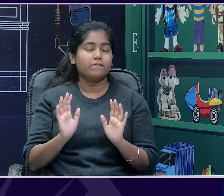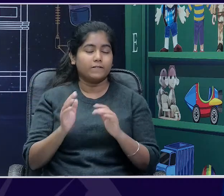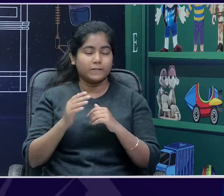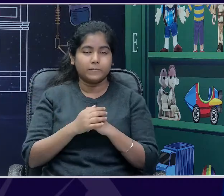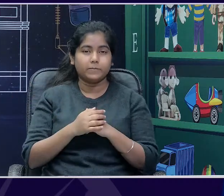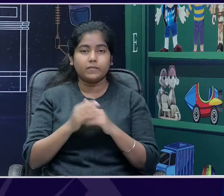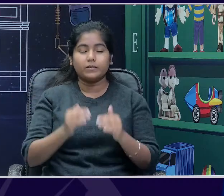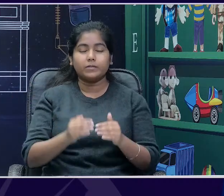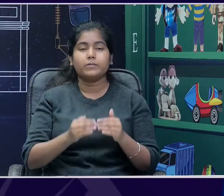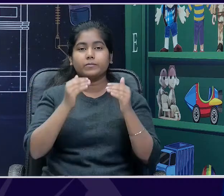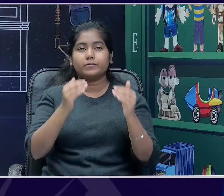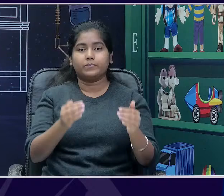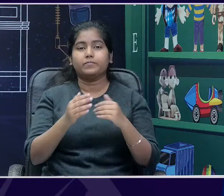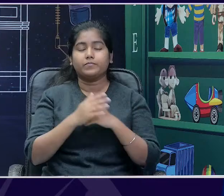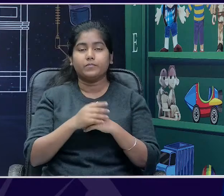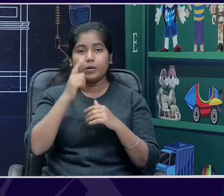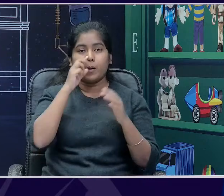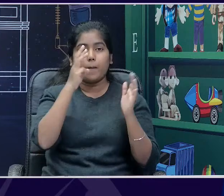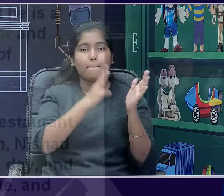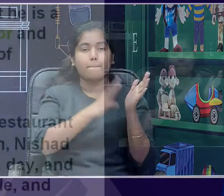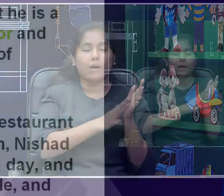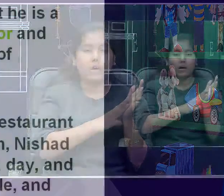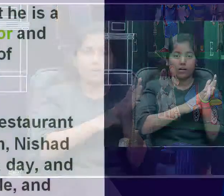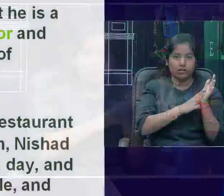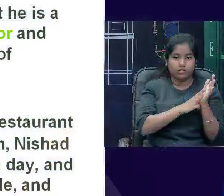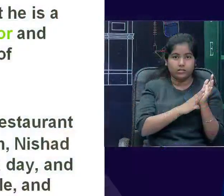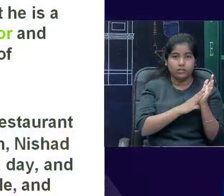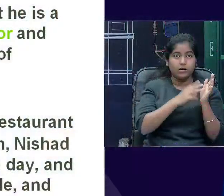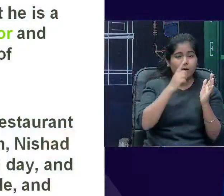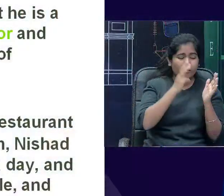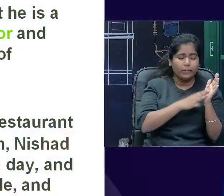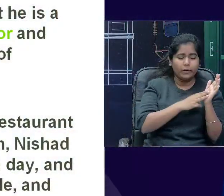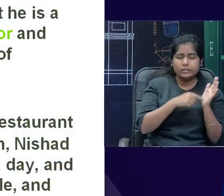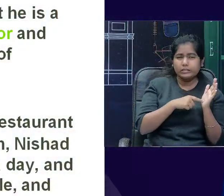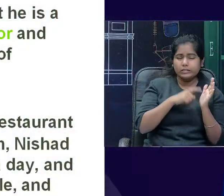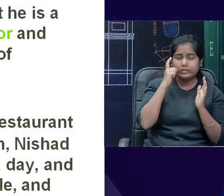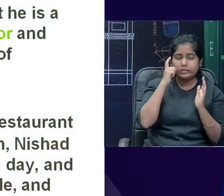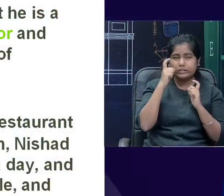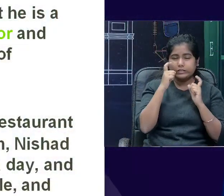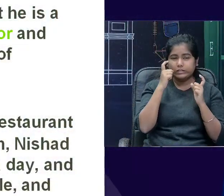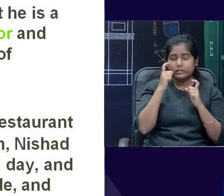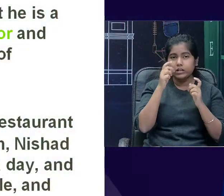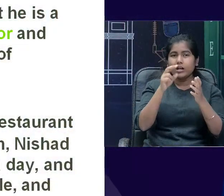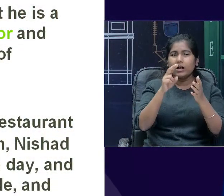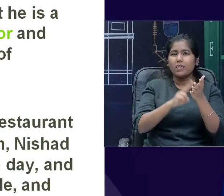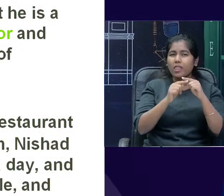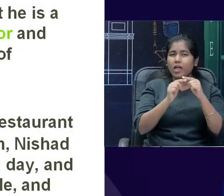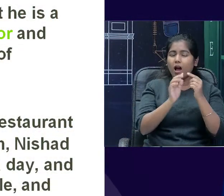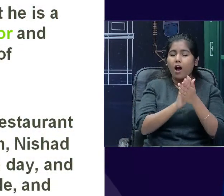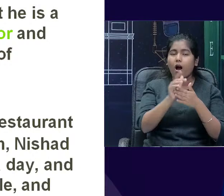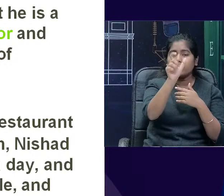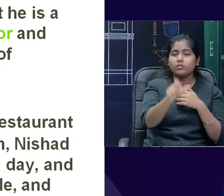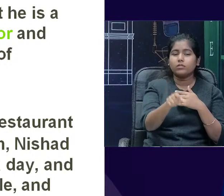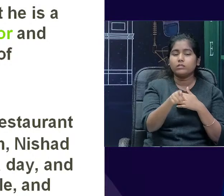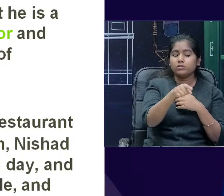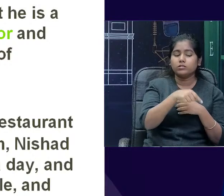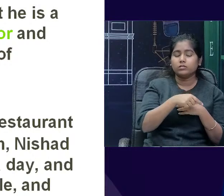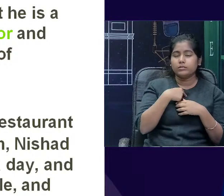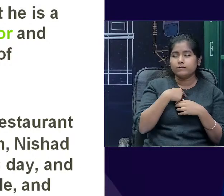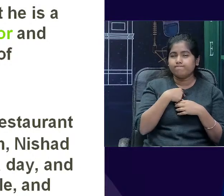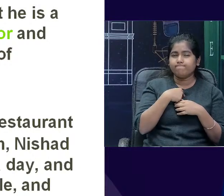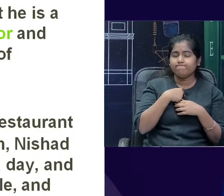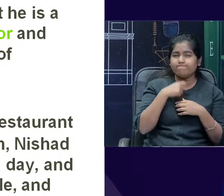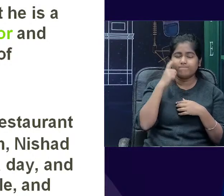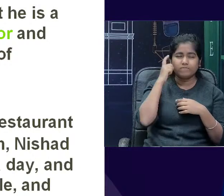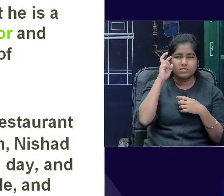move further. Okay. Maya is suspicious of Mr. Nath and believes that he is a crook. Crook